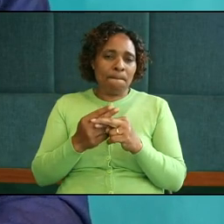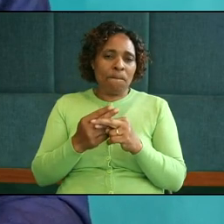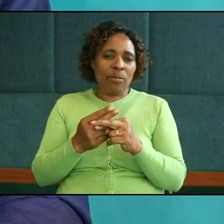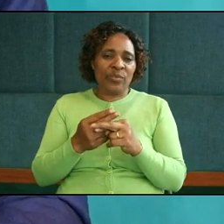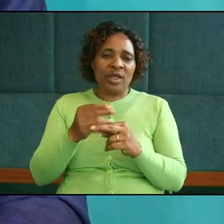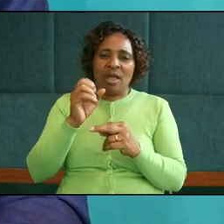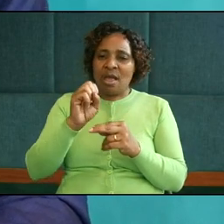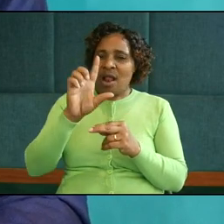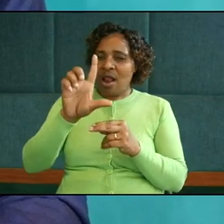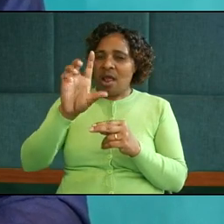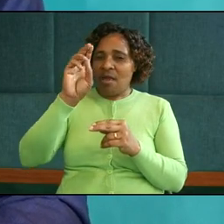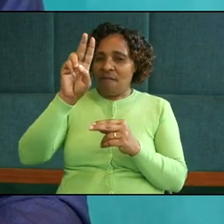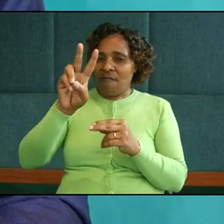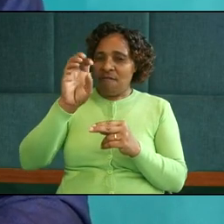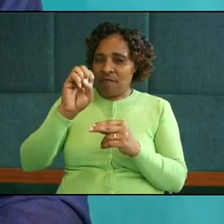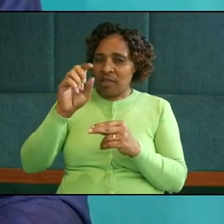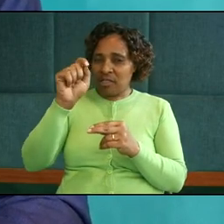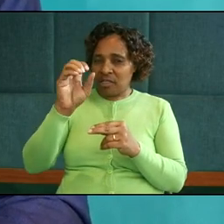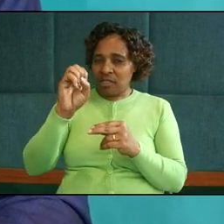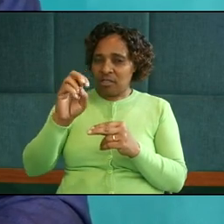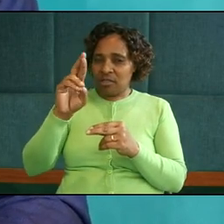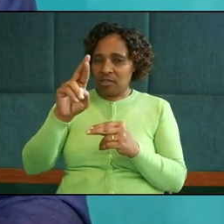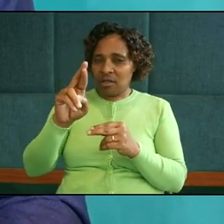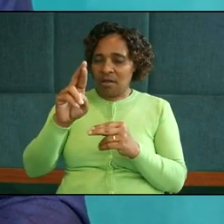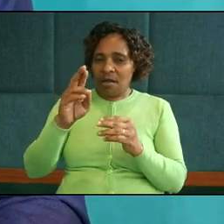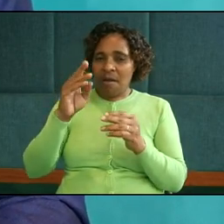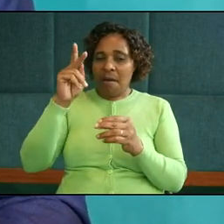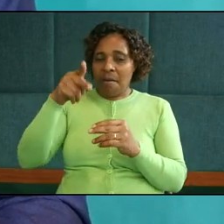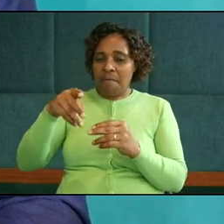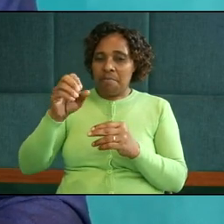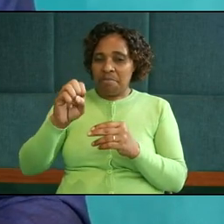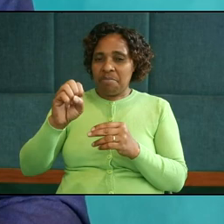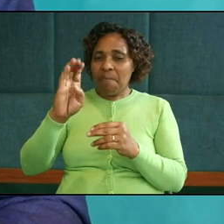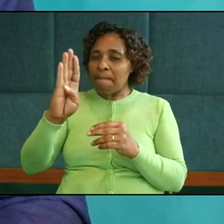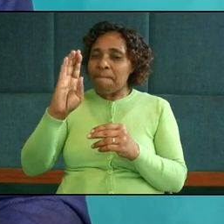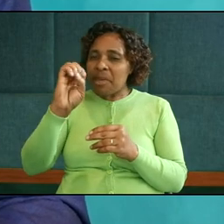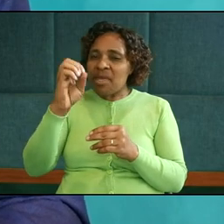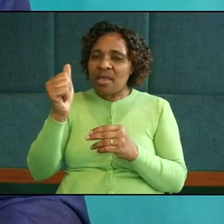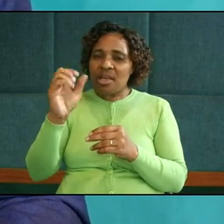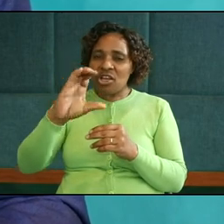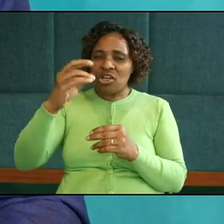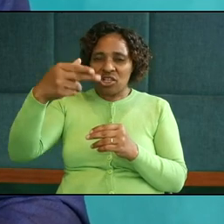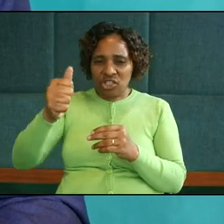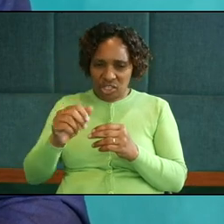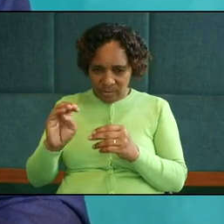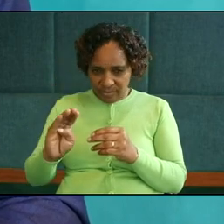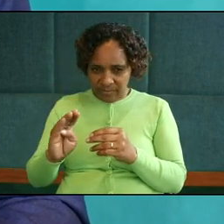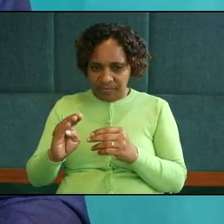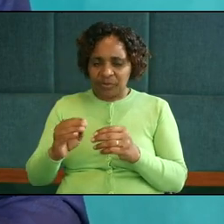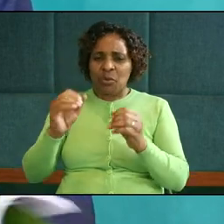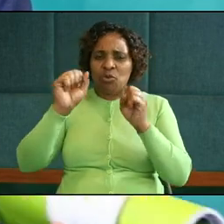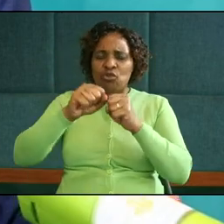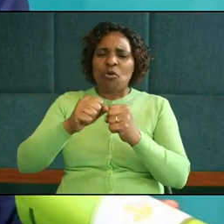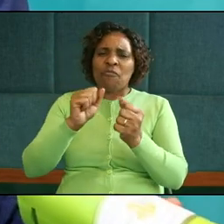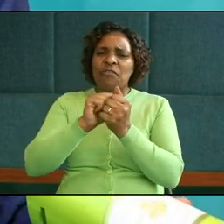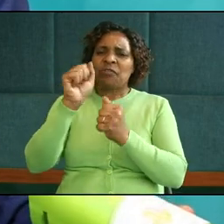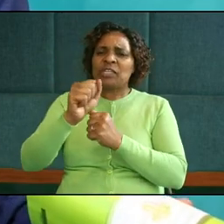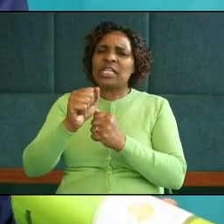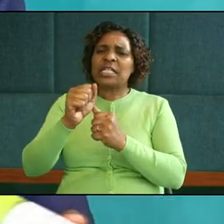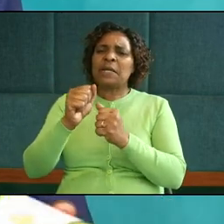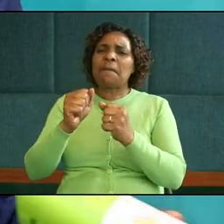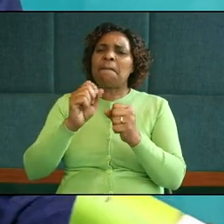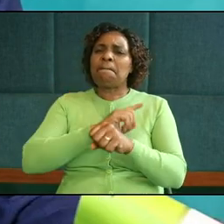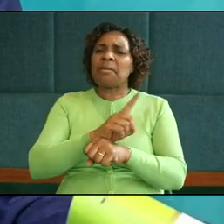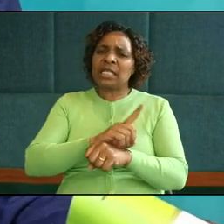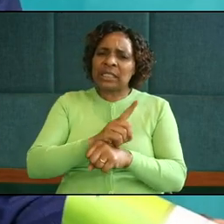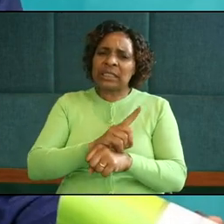an elevator pitch. You know an elevator pitch, you know? You want 15 minutes. You have 15 minutes with the most powerful CEO in the